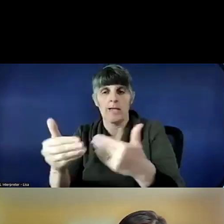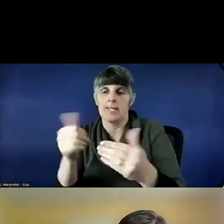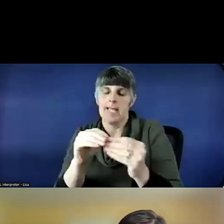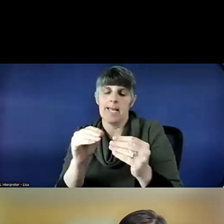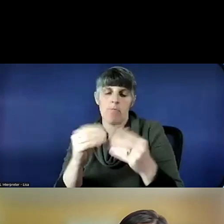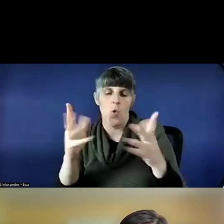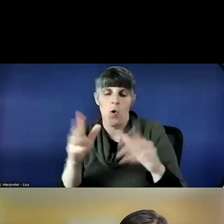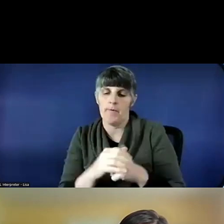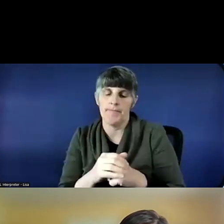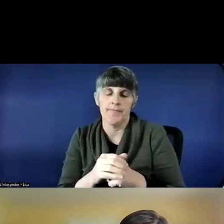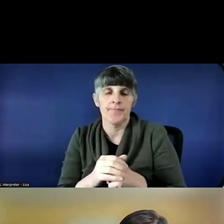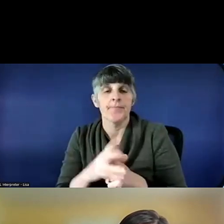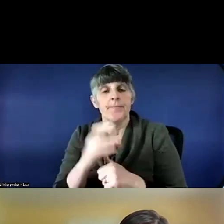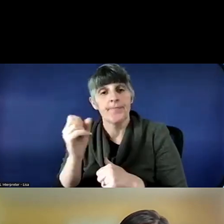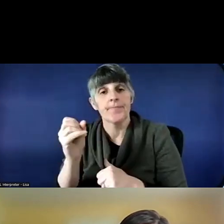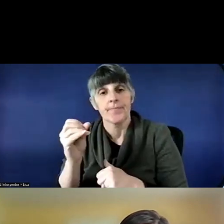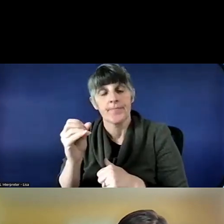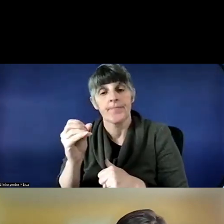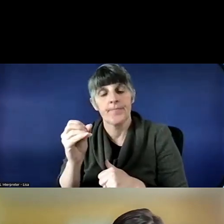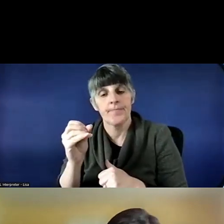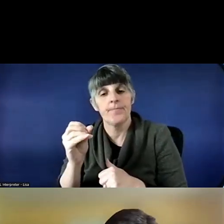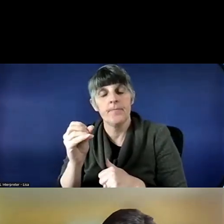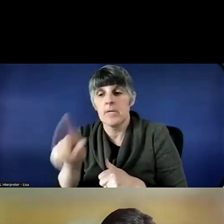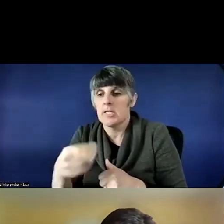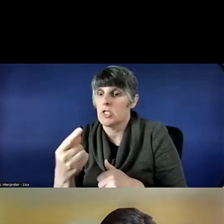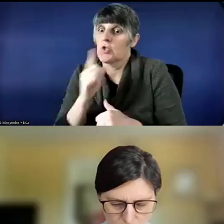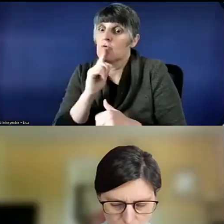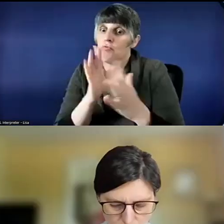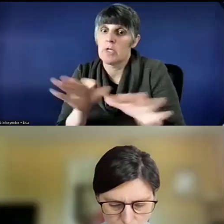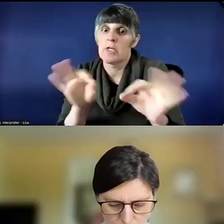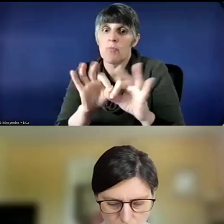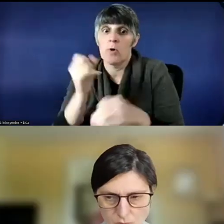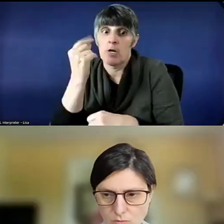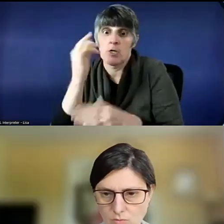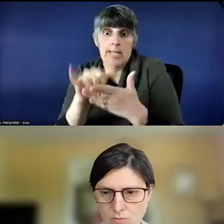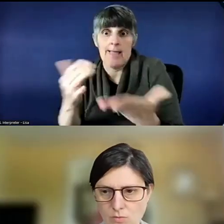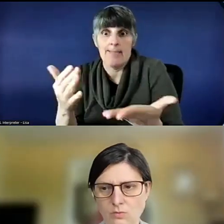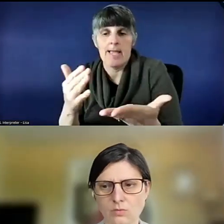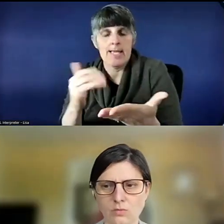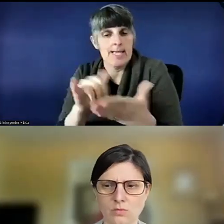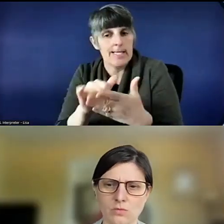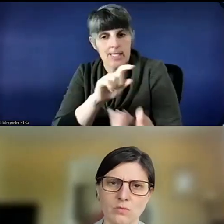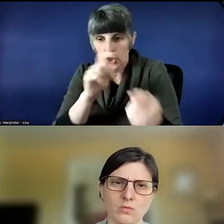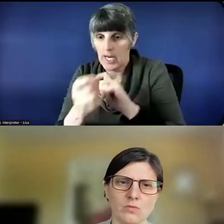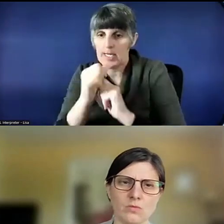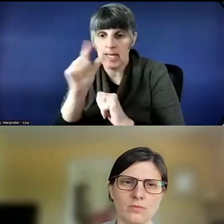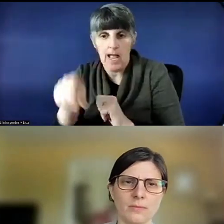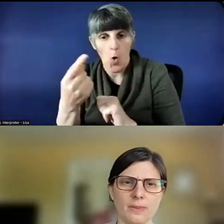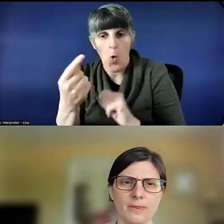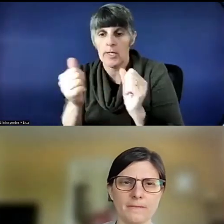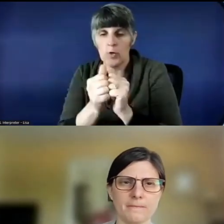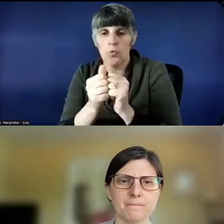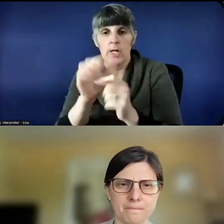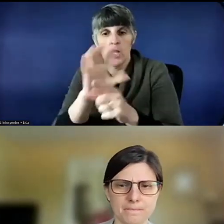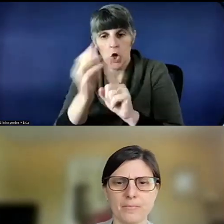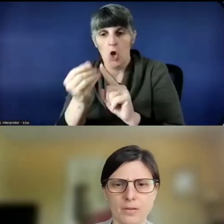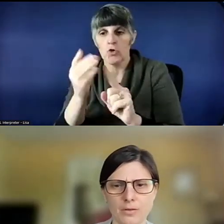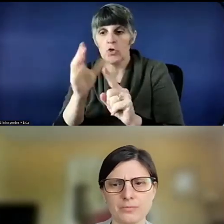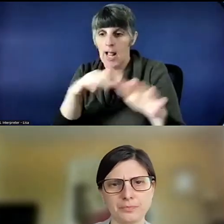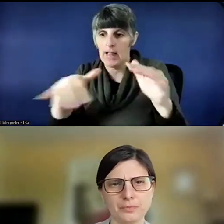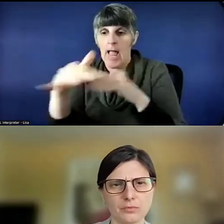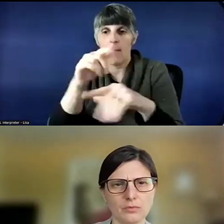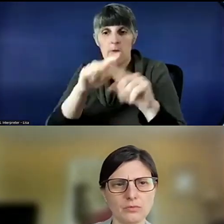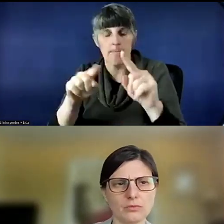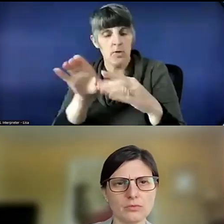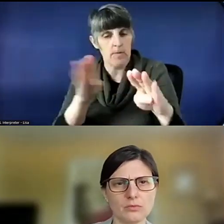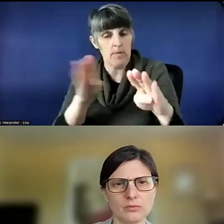anymore. And so it's just really important to understand that it's a change not only in kind of the culture and climate, but the